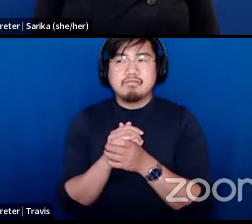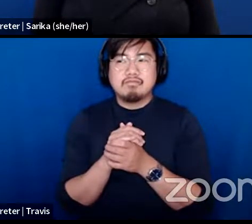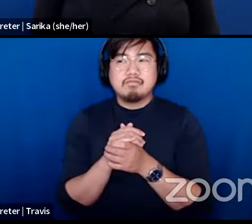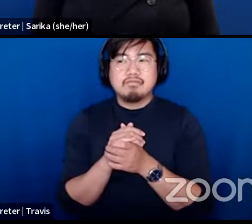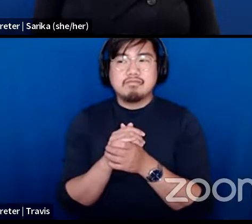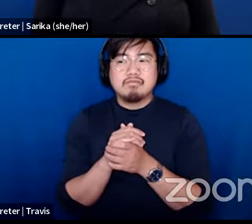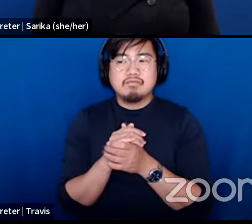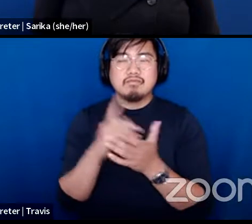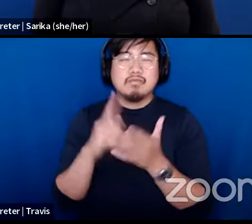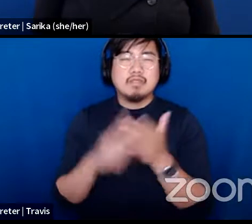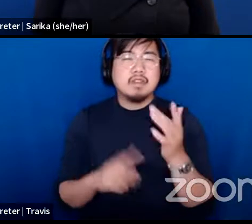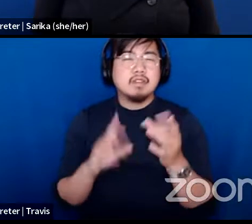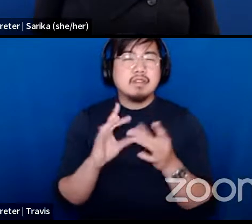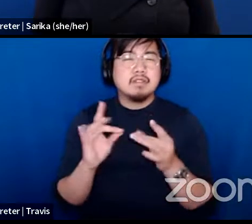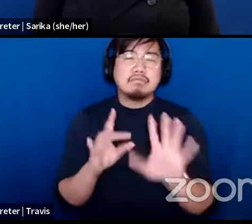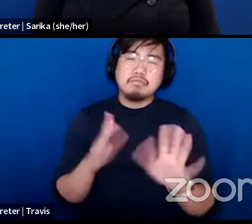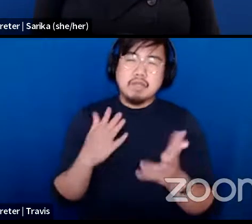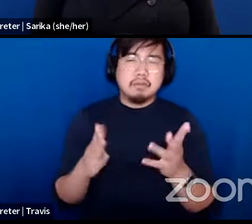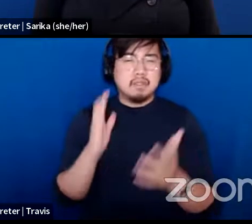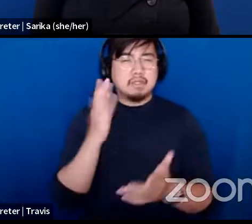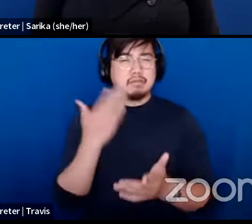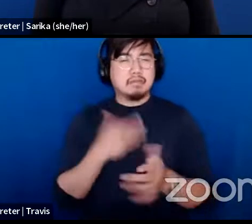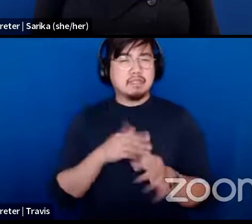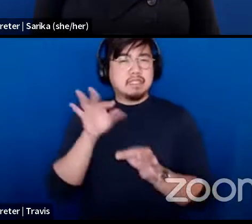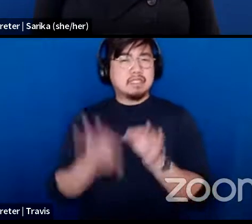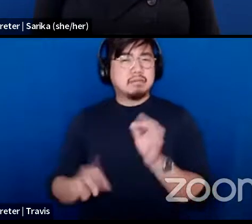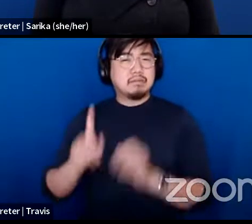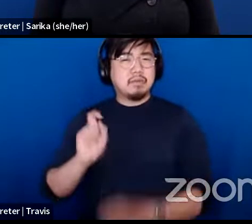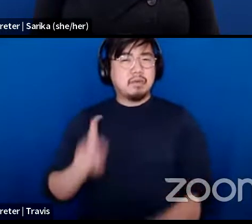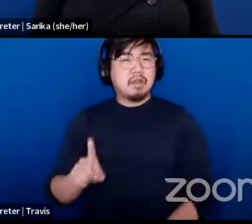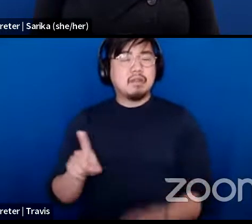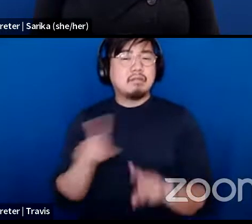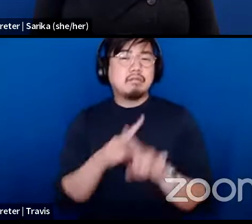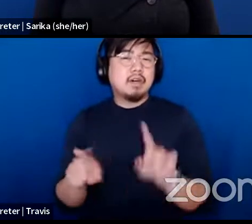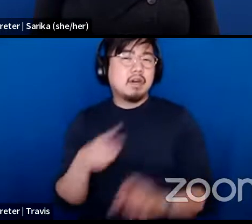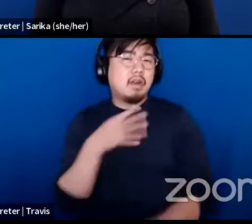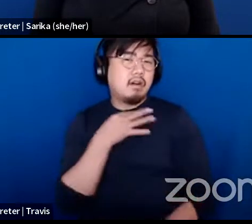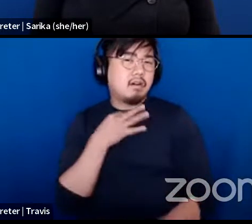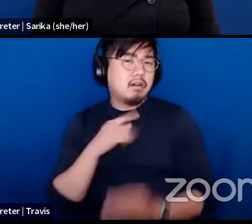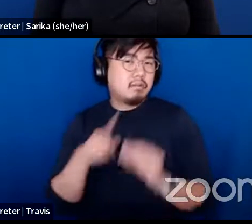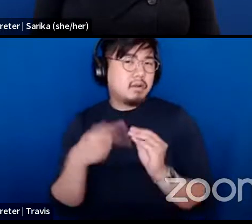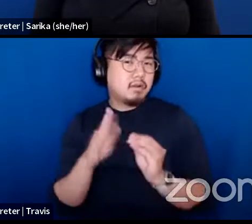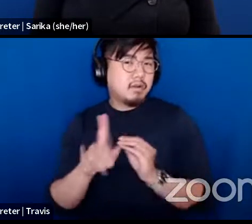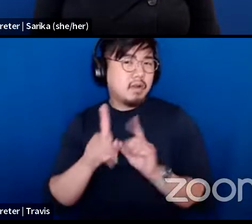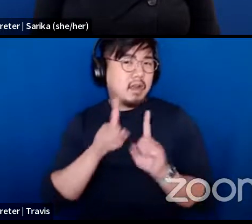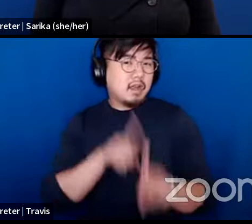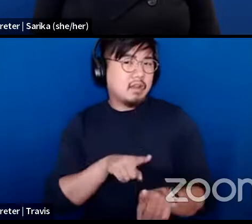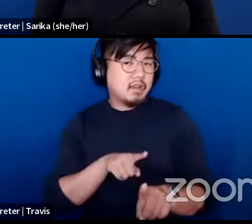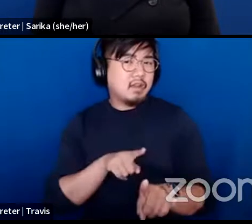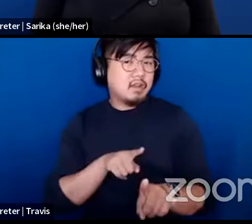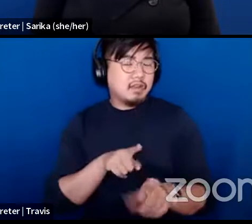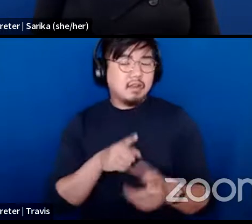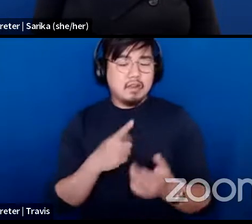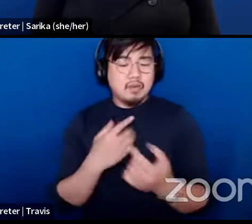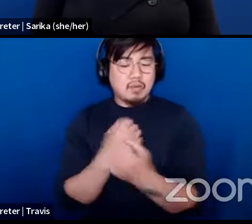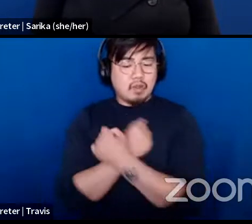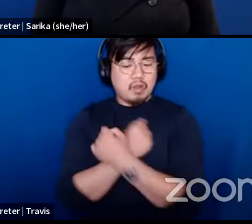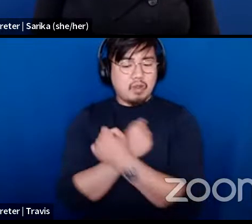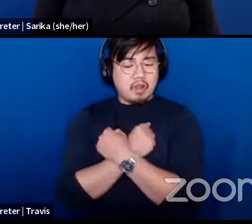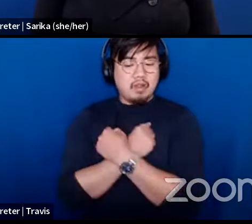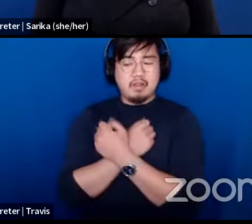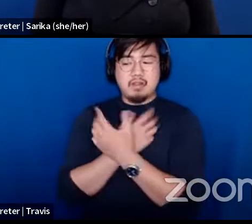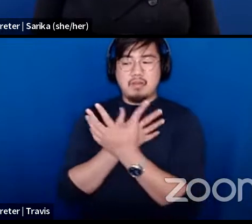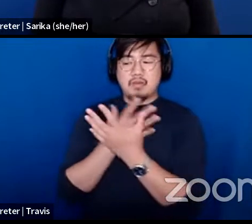it may sound like a really simple question, but I'm kind of curious about your answer. What would you say is the role of love in